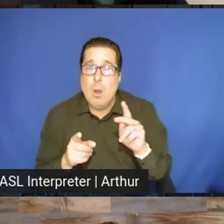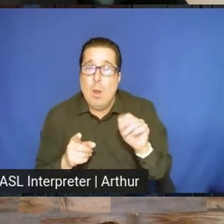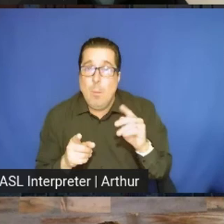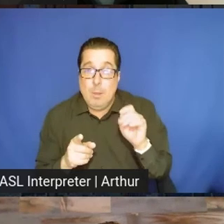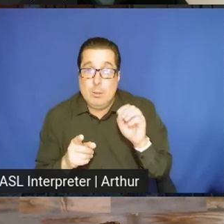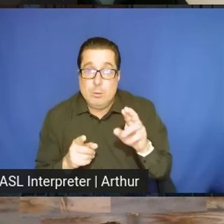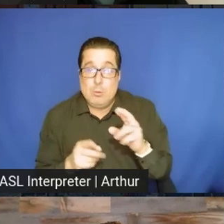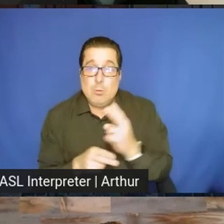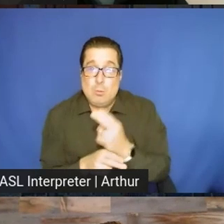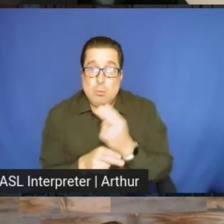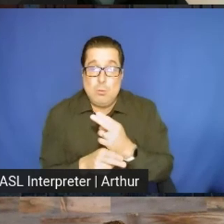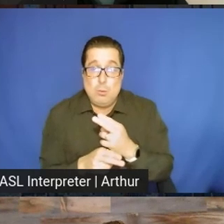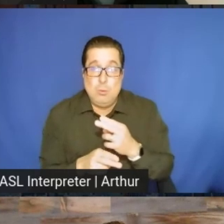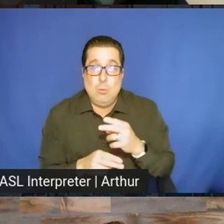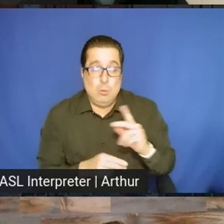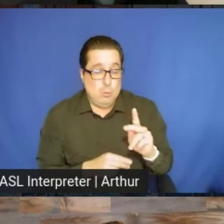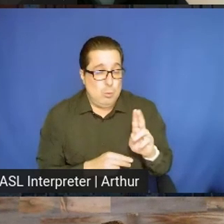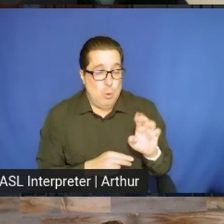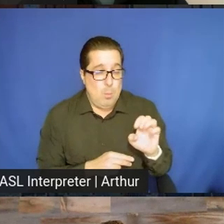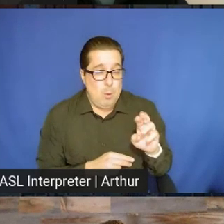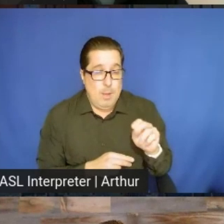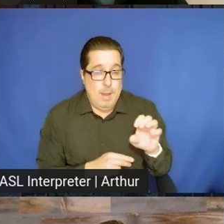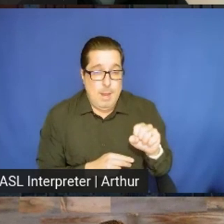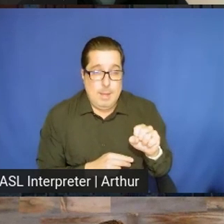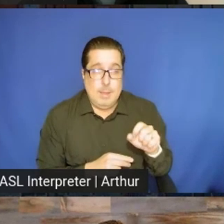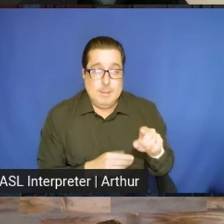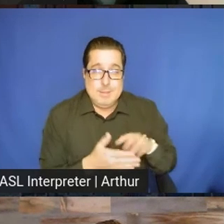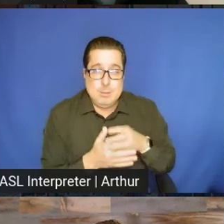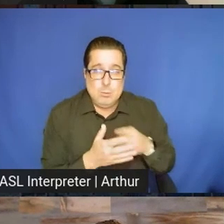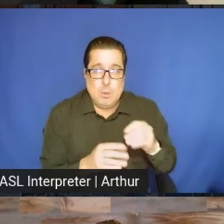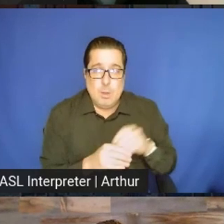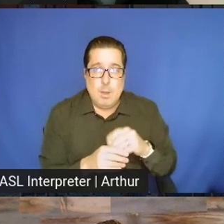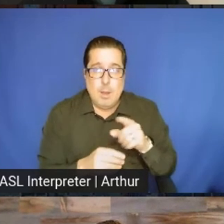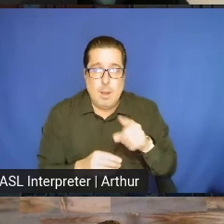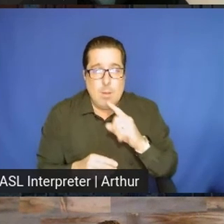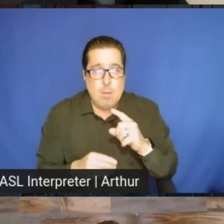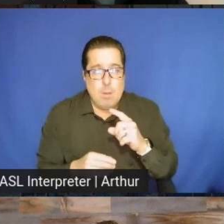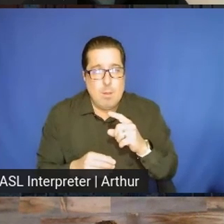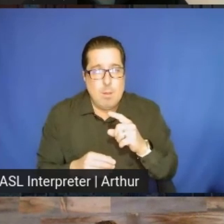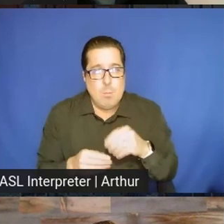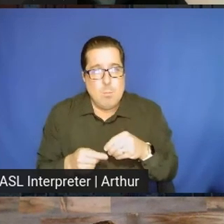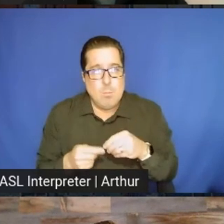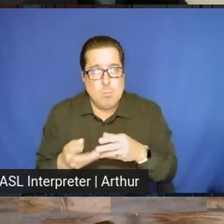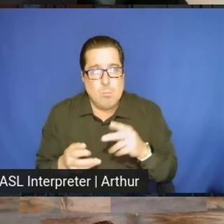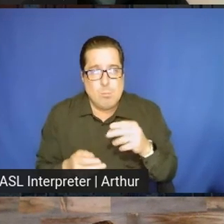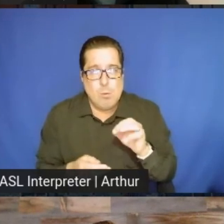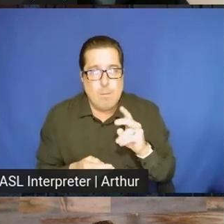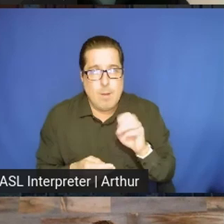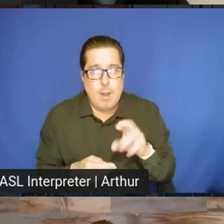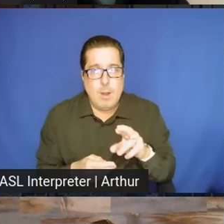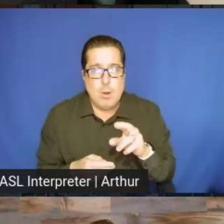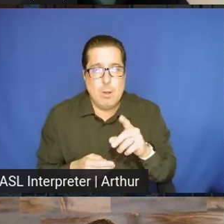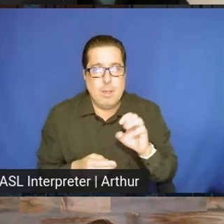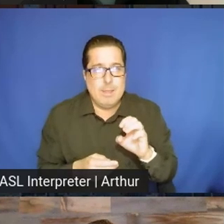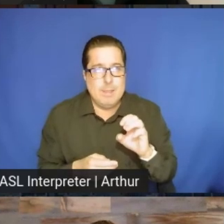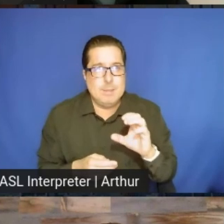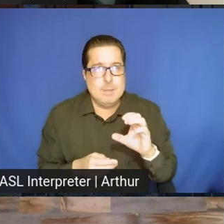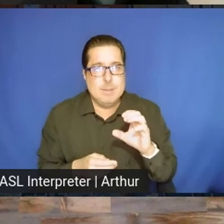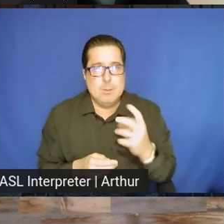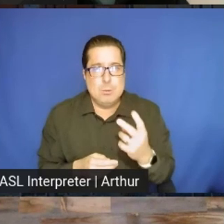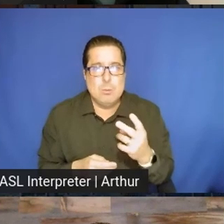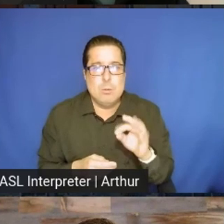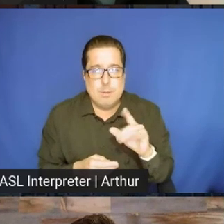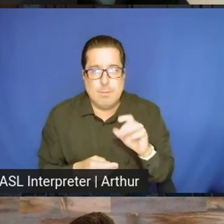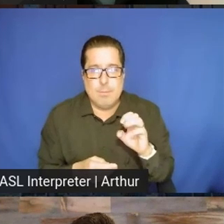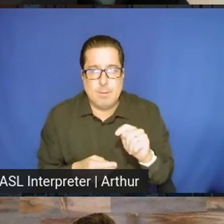scheduler and the cloud provider compute. In this case, it's the EC2, the Fleet API.